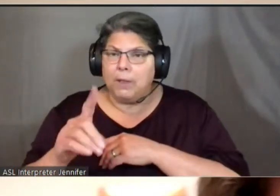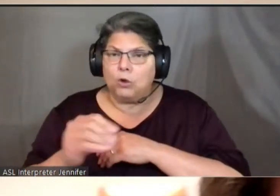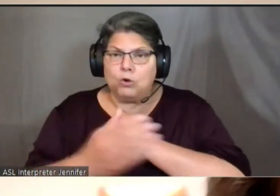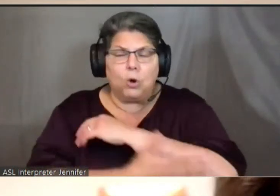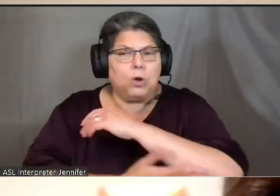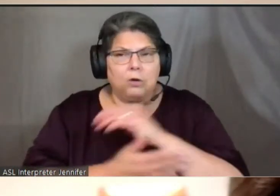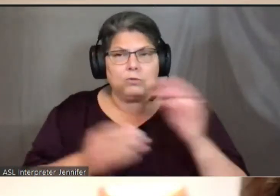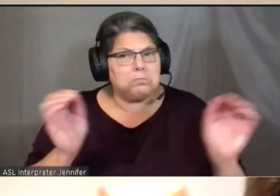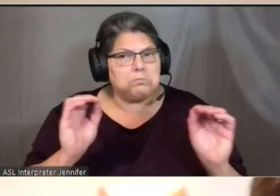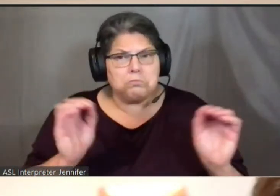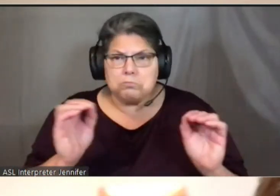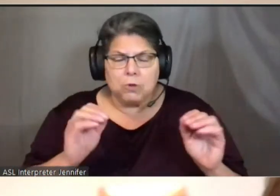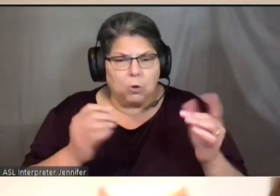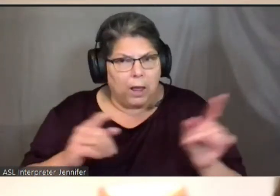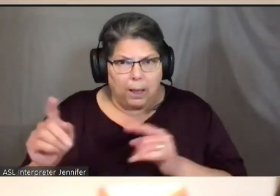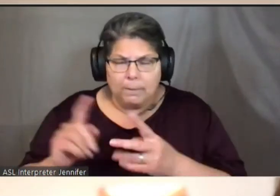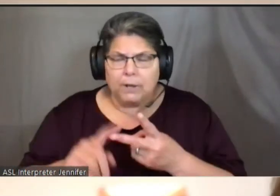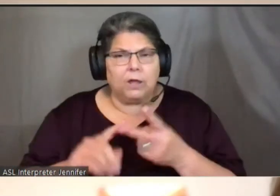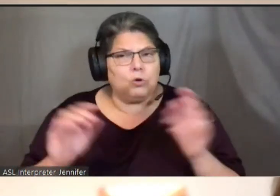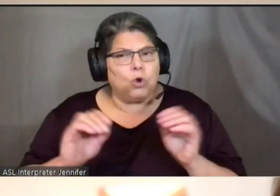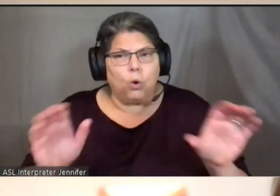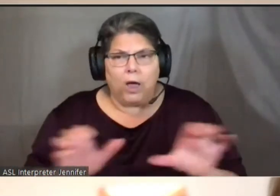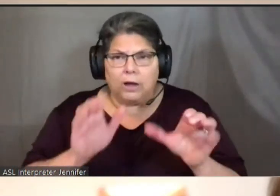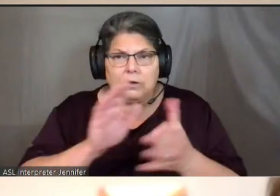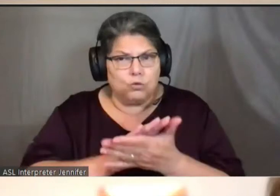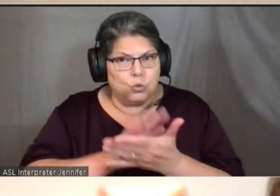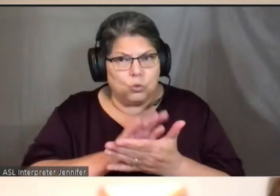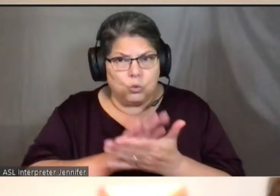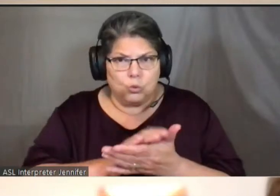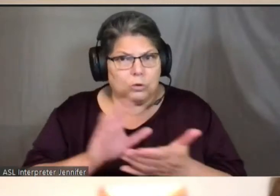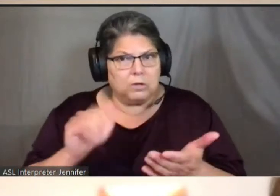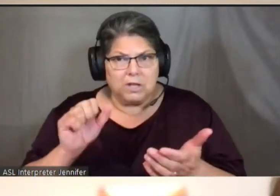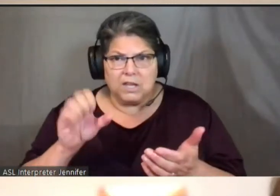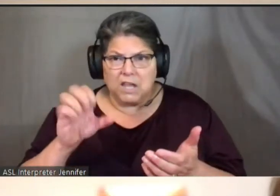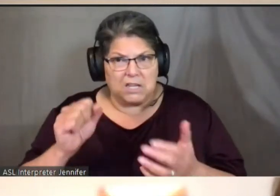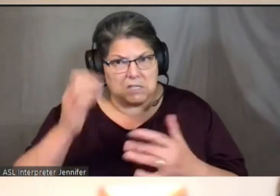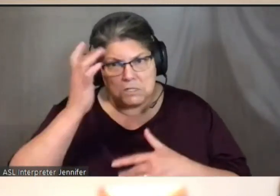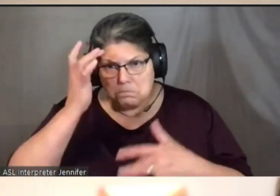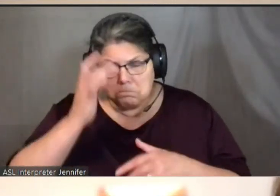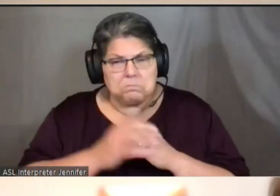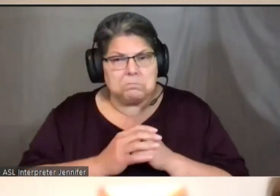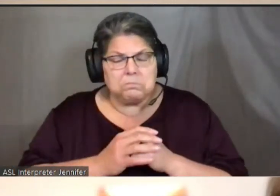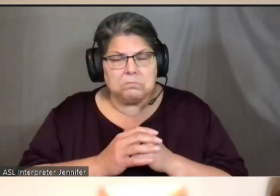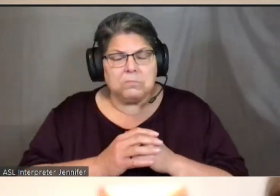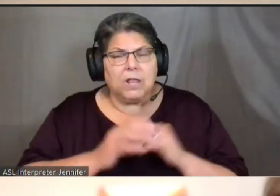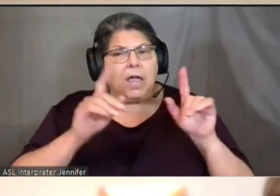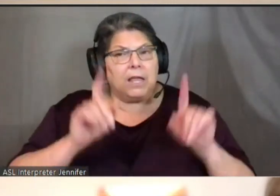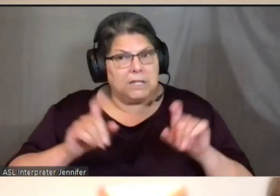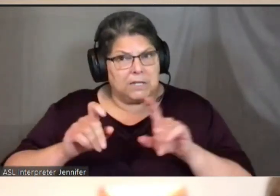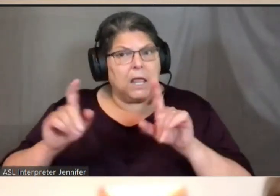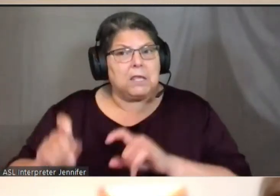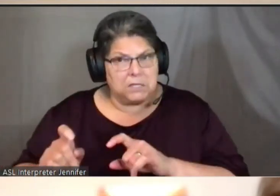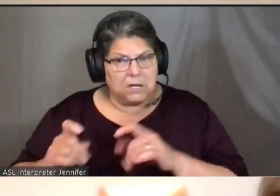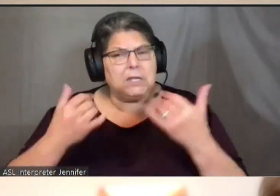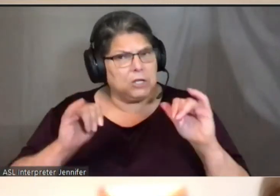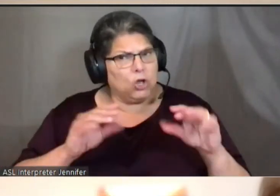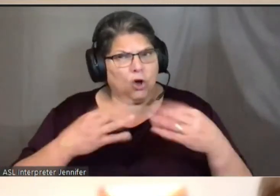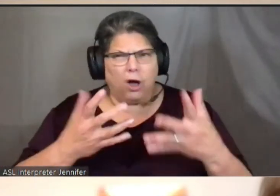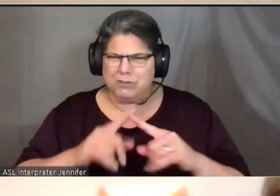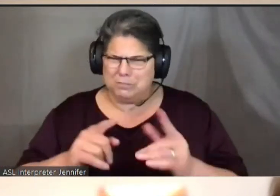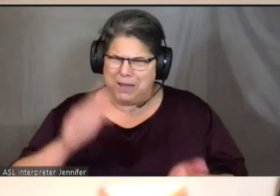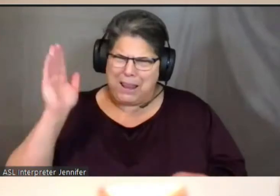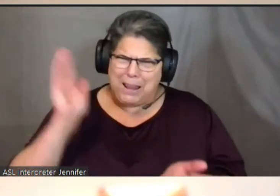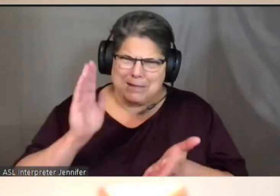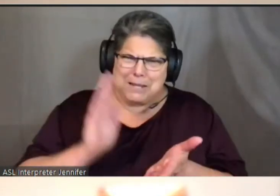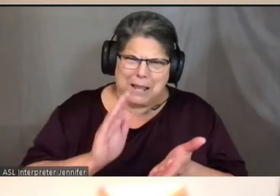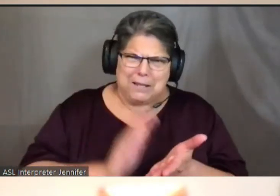active school cases. Testing is now available, but it has fallen off to a very low level,